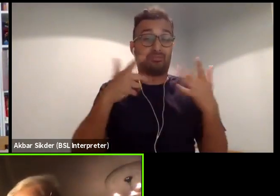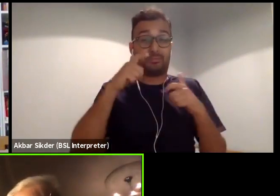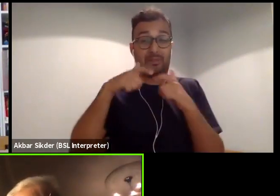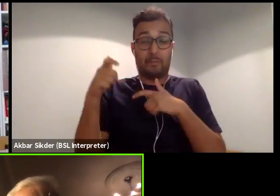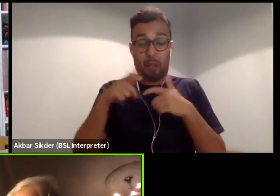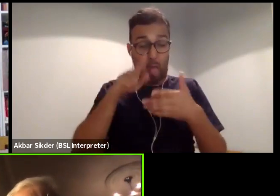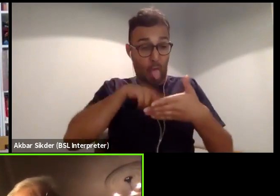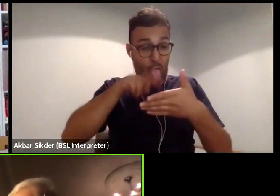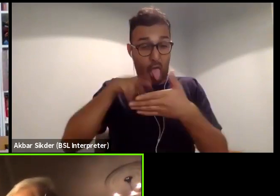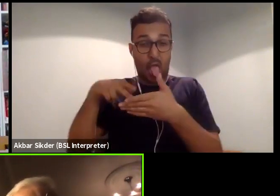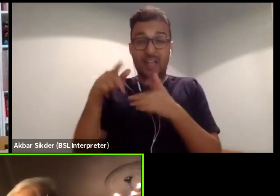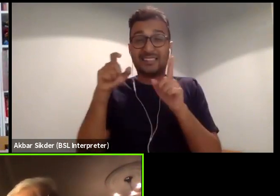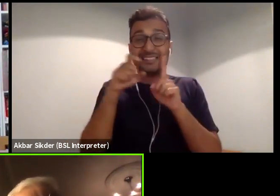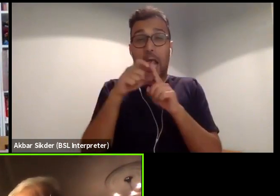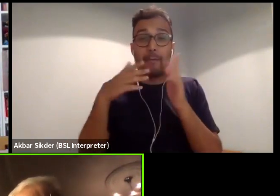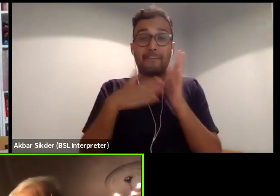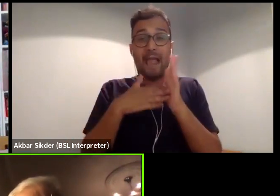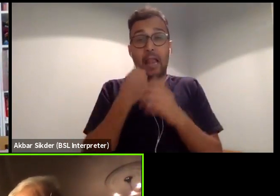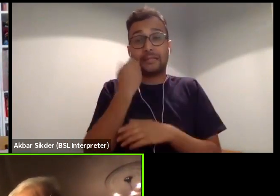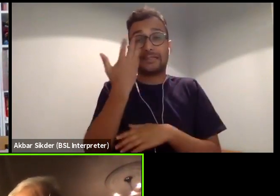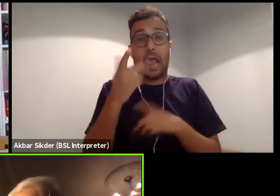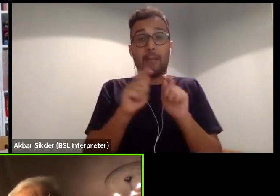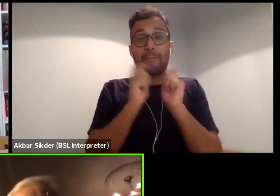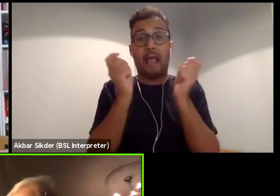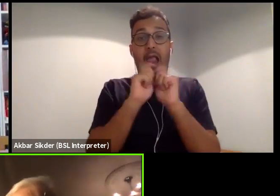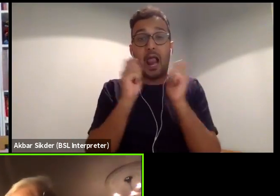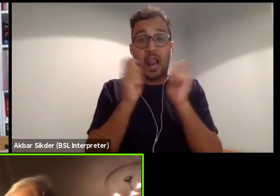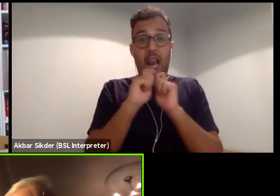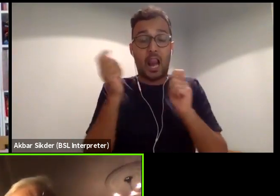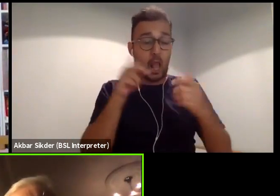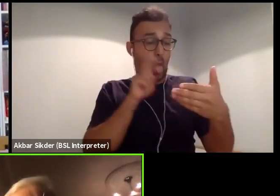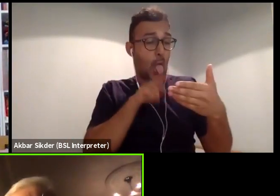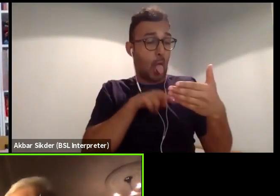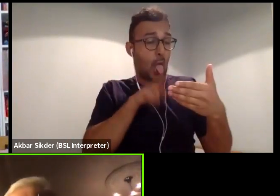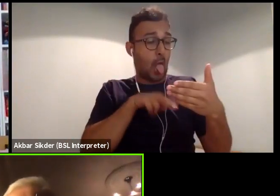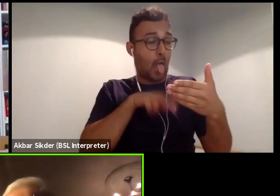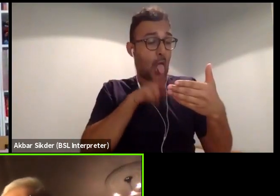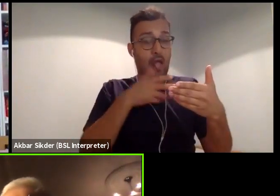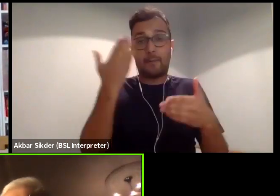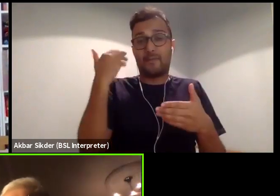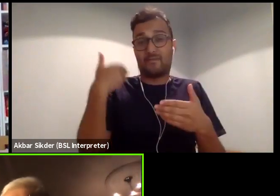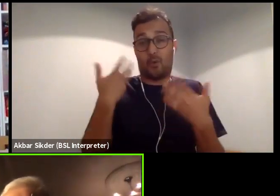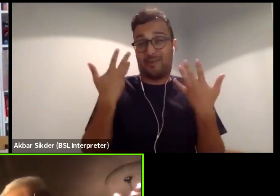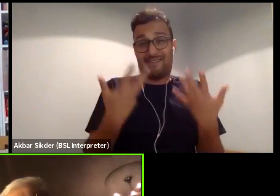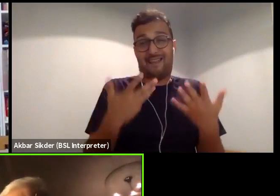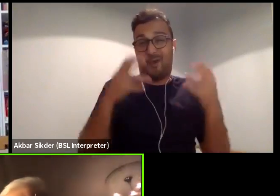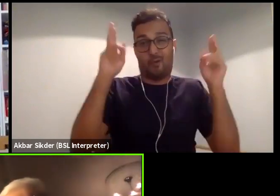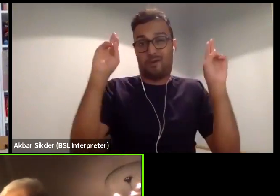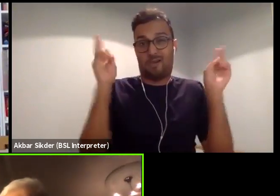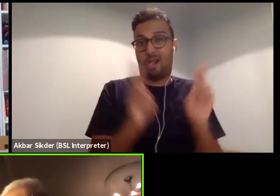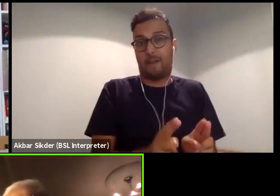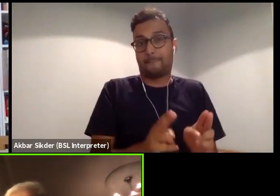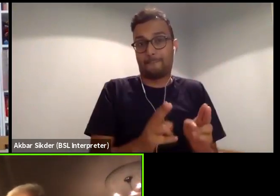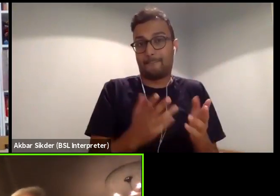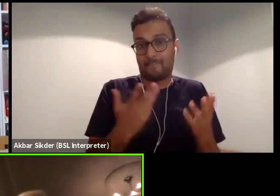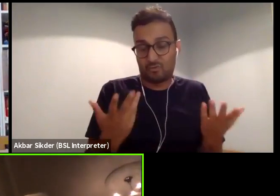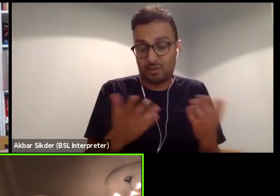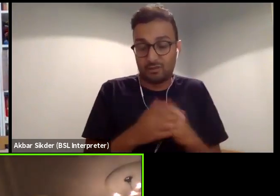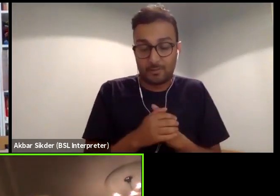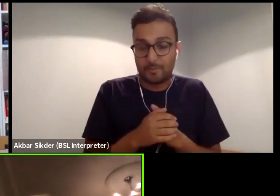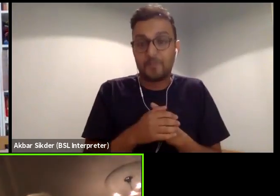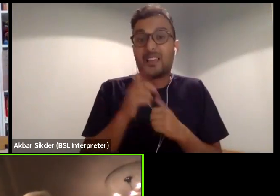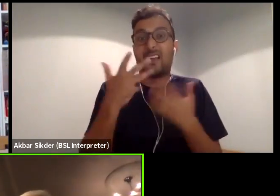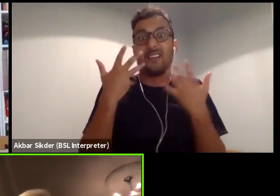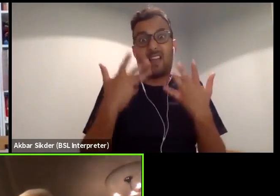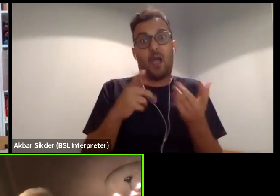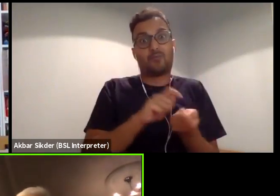in 5 years' time, and probably dead soon after that. I mean, I'm not really predicting it, but I think it's perfectly possible.